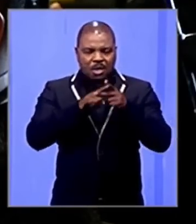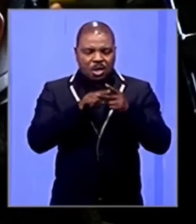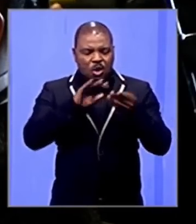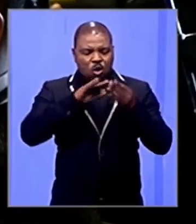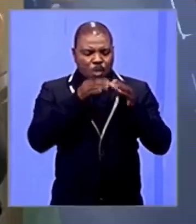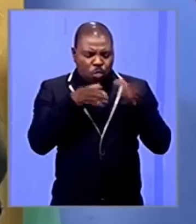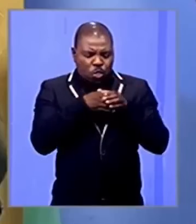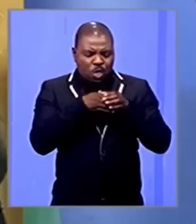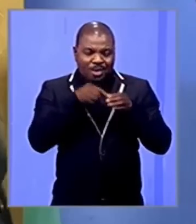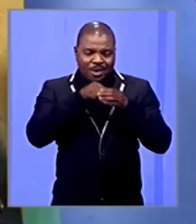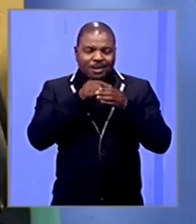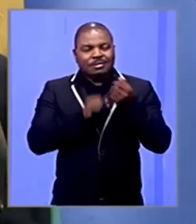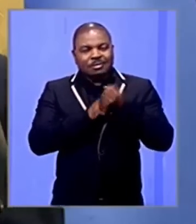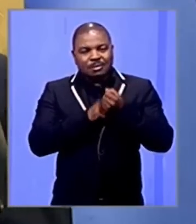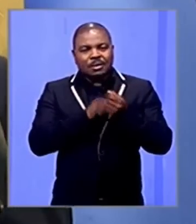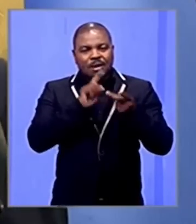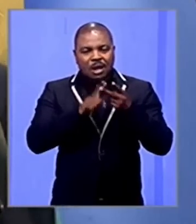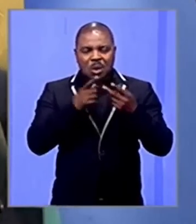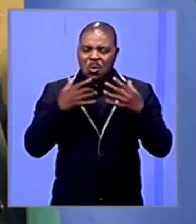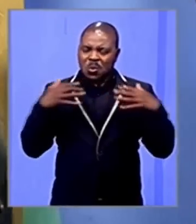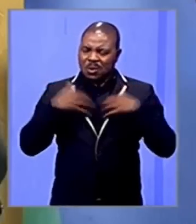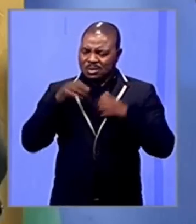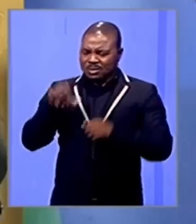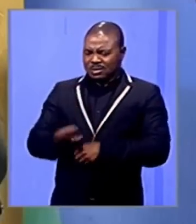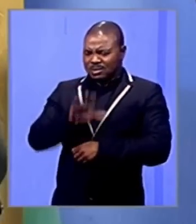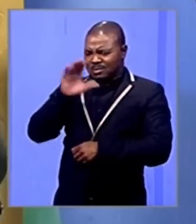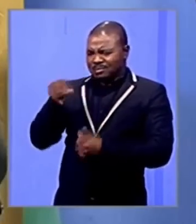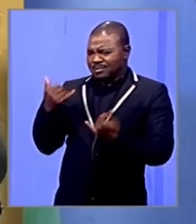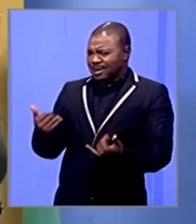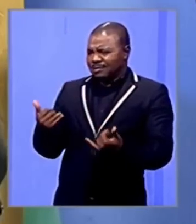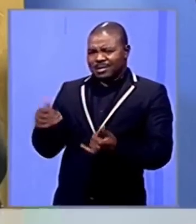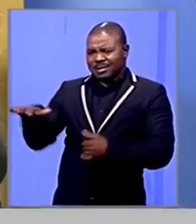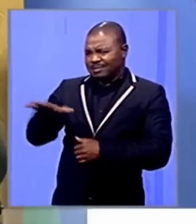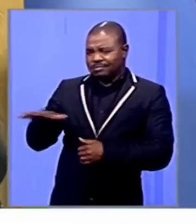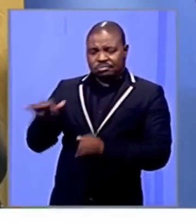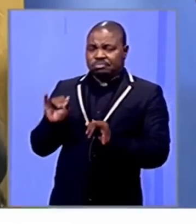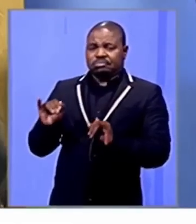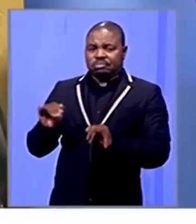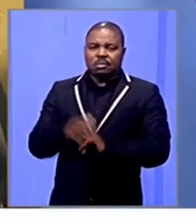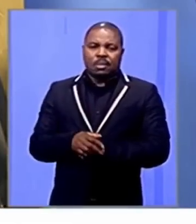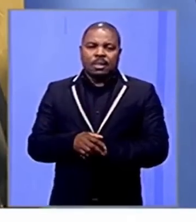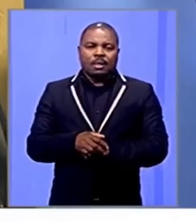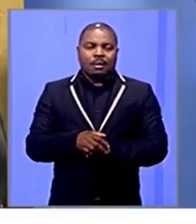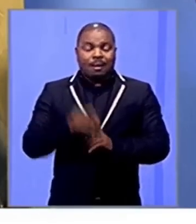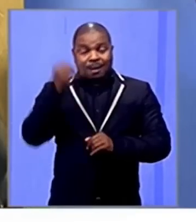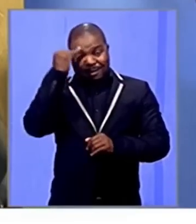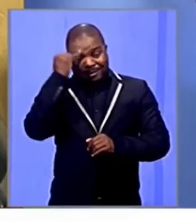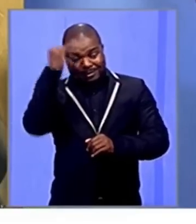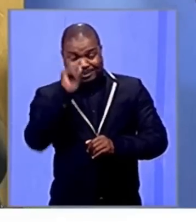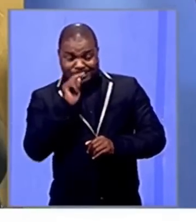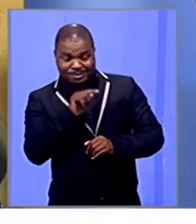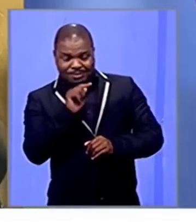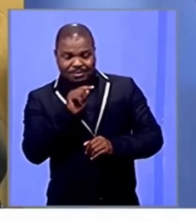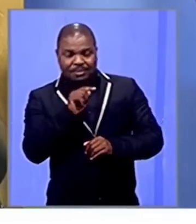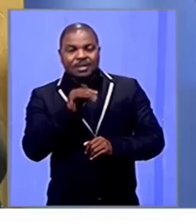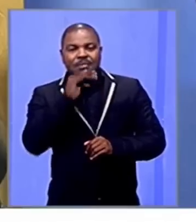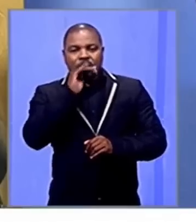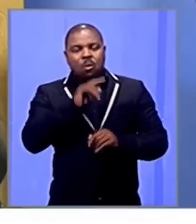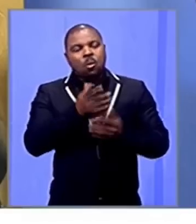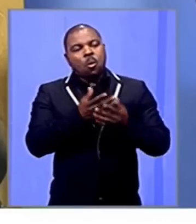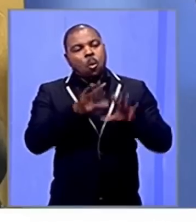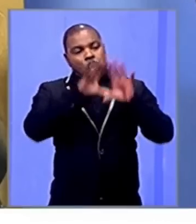e ngongorega ka seemo sa ga jaana mo nageng. This initiative is an initiative of all the